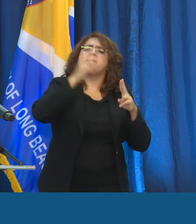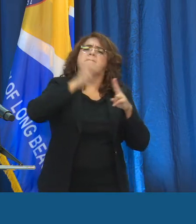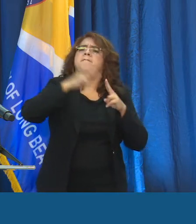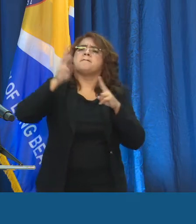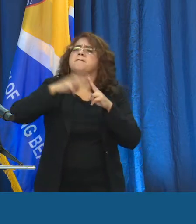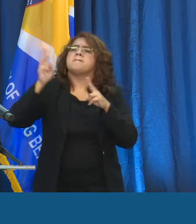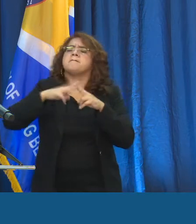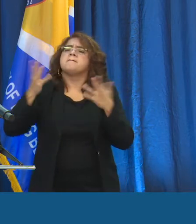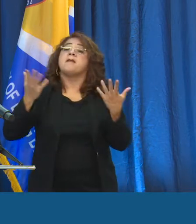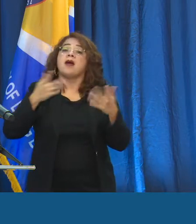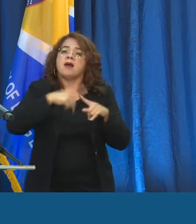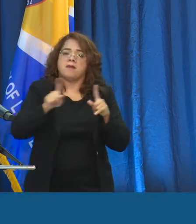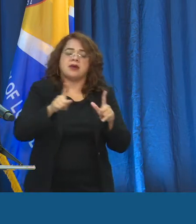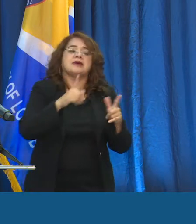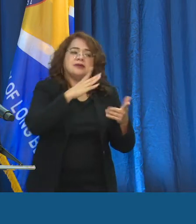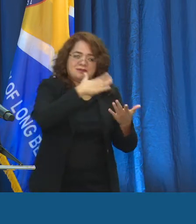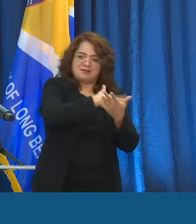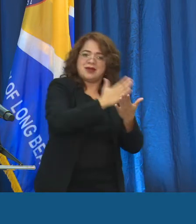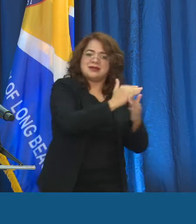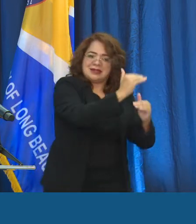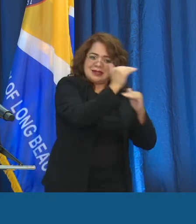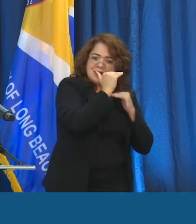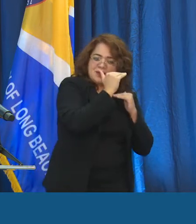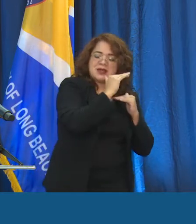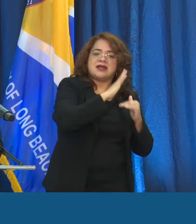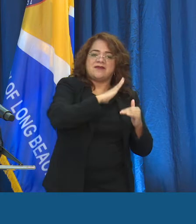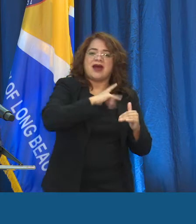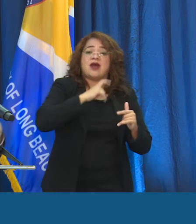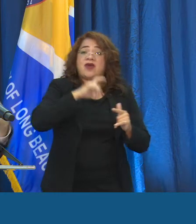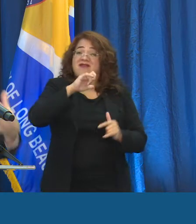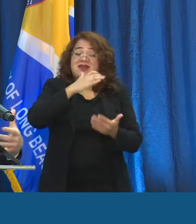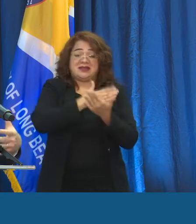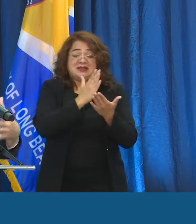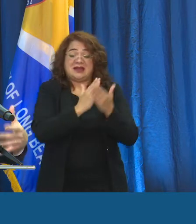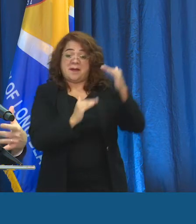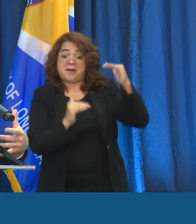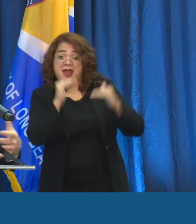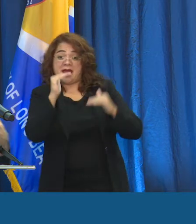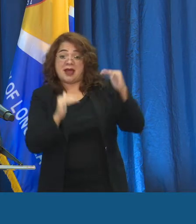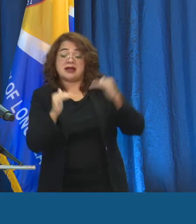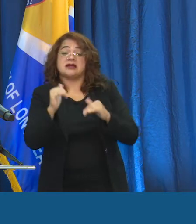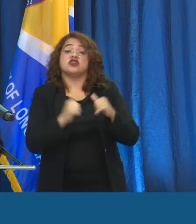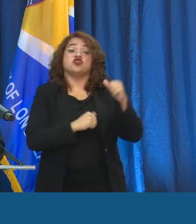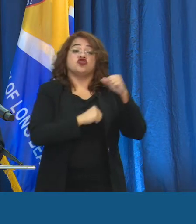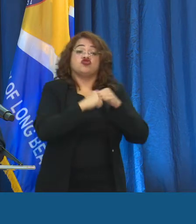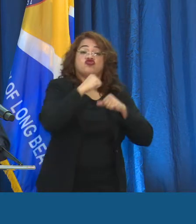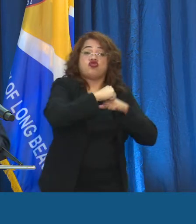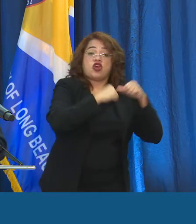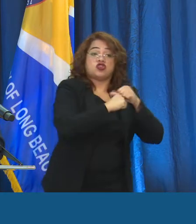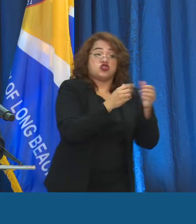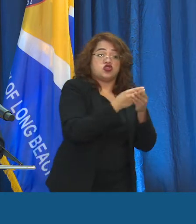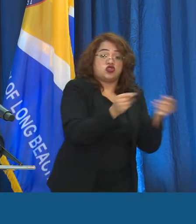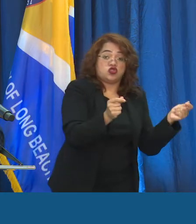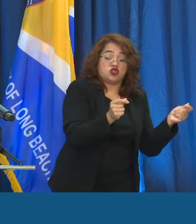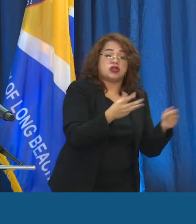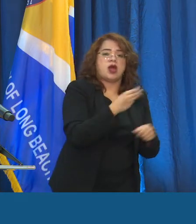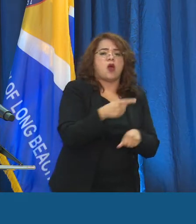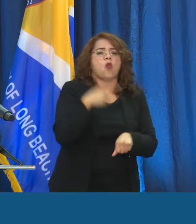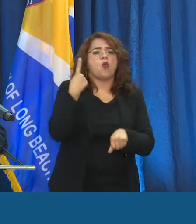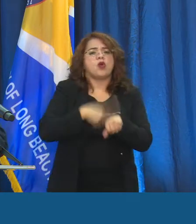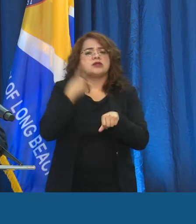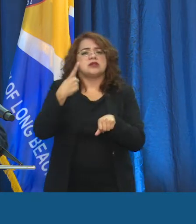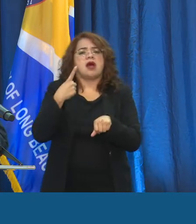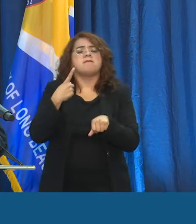accept. And we're doing budget balancing using both structural ongoing solutions and a combination of one-time solutions